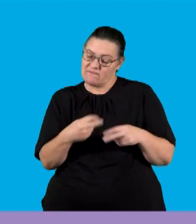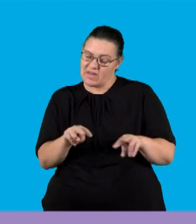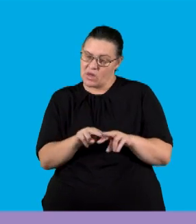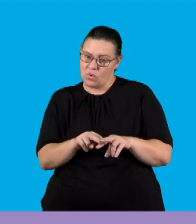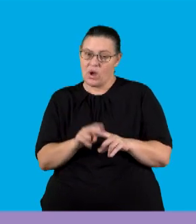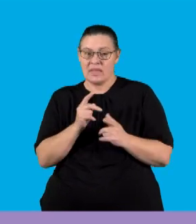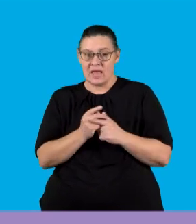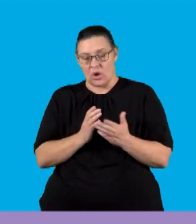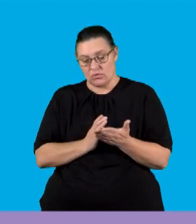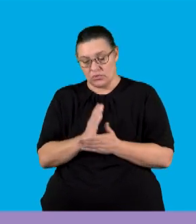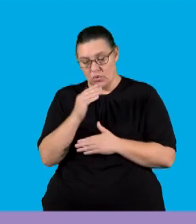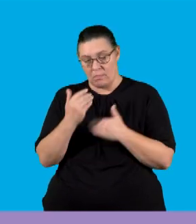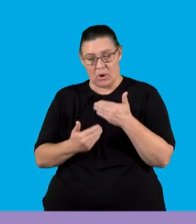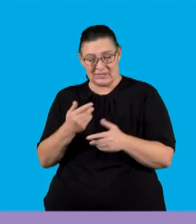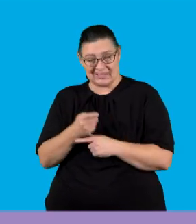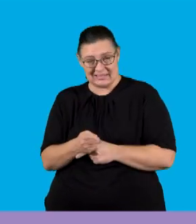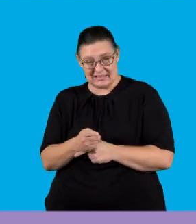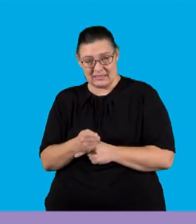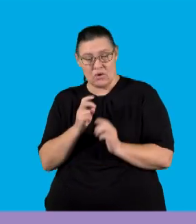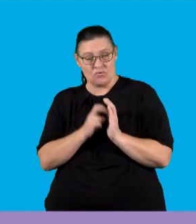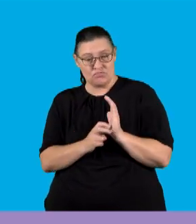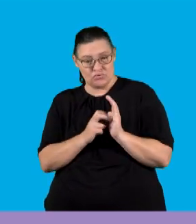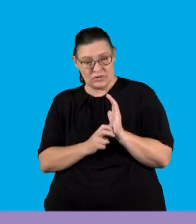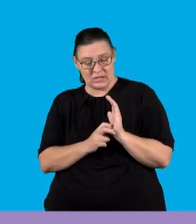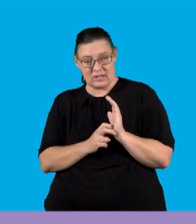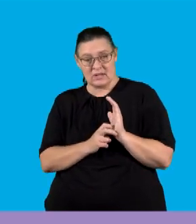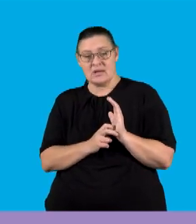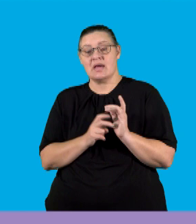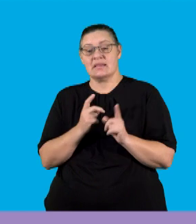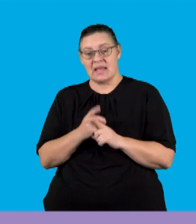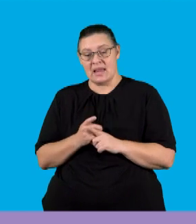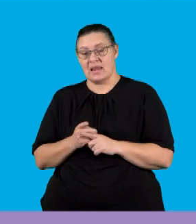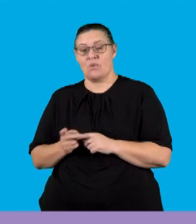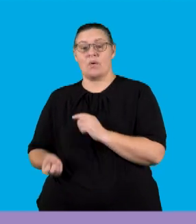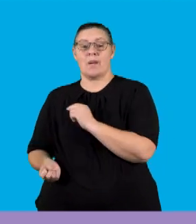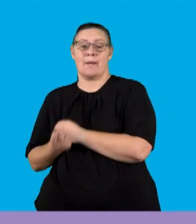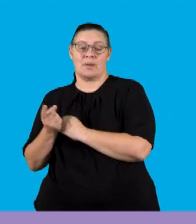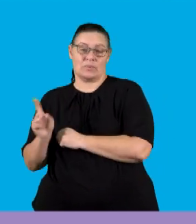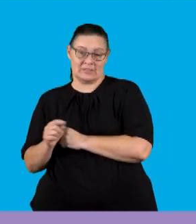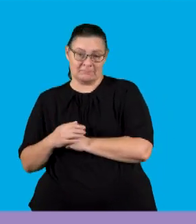after they go through that rule or formula in the